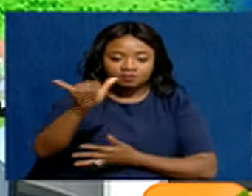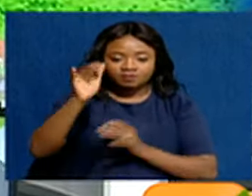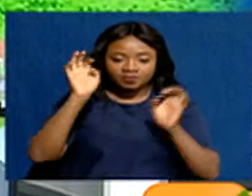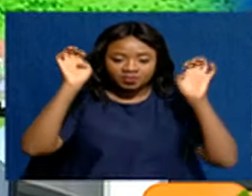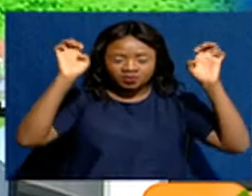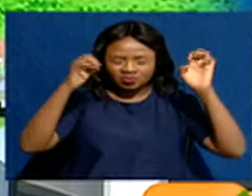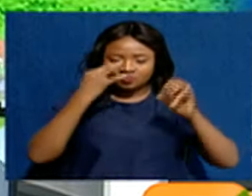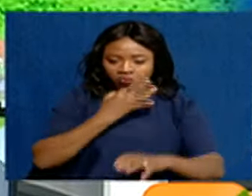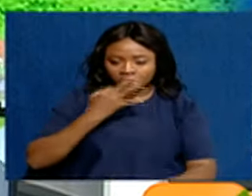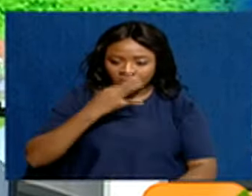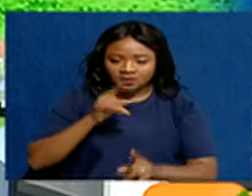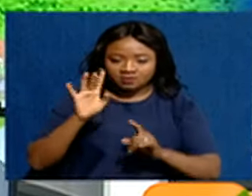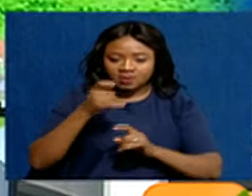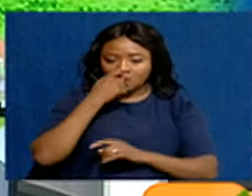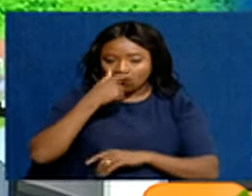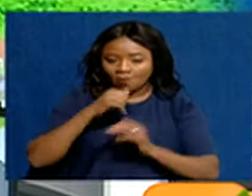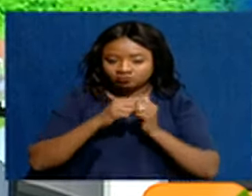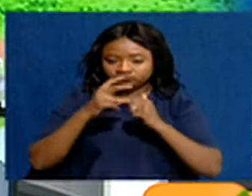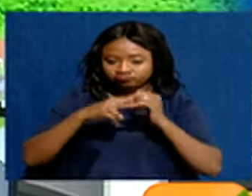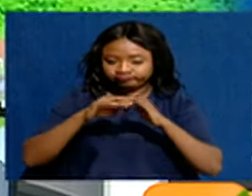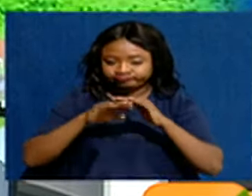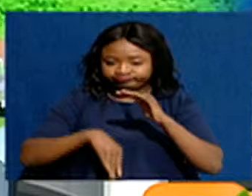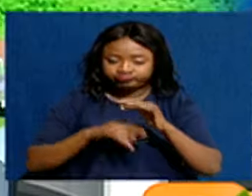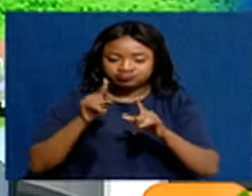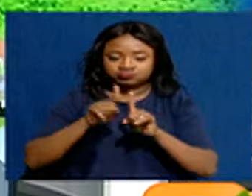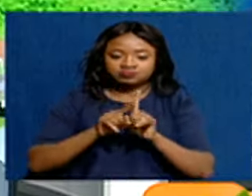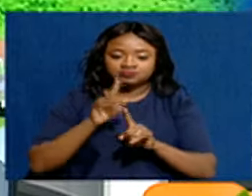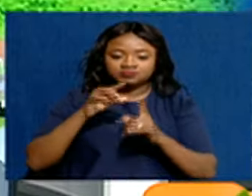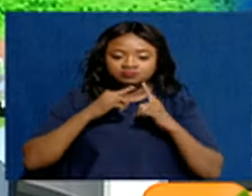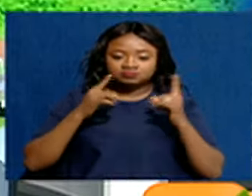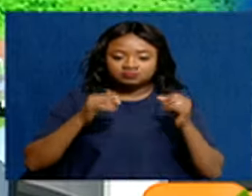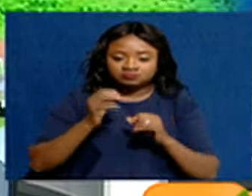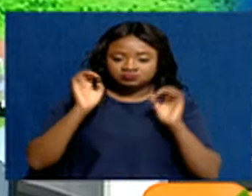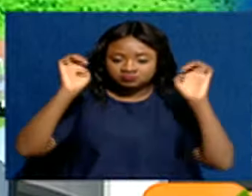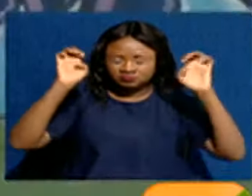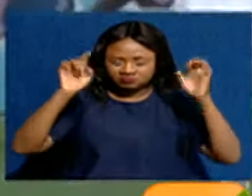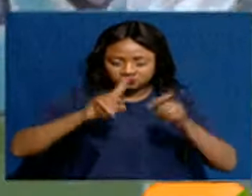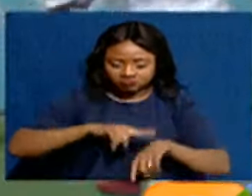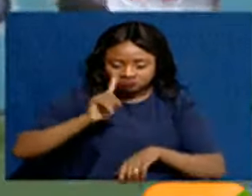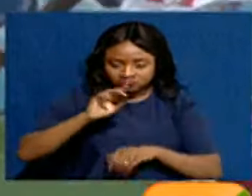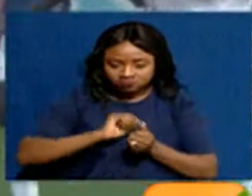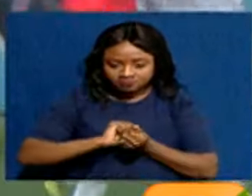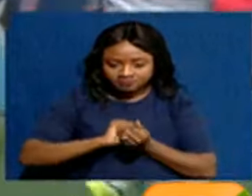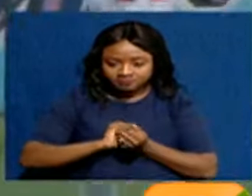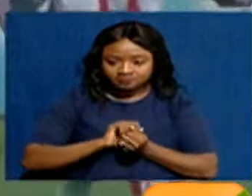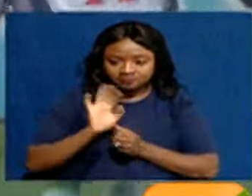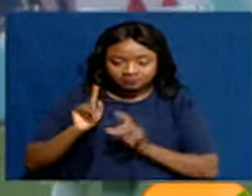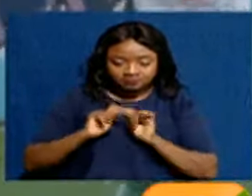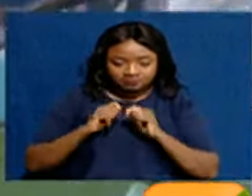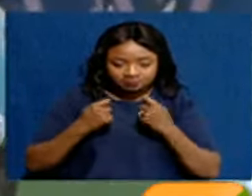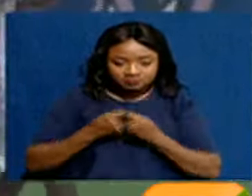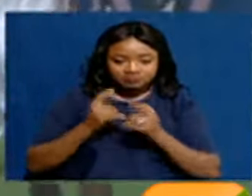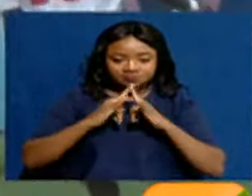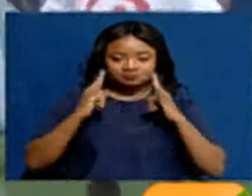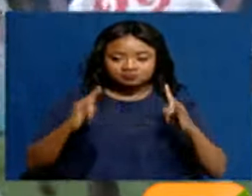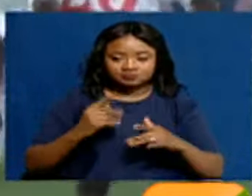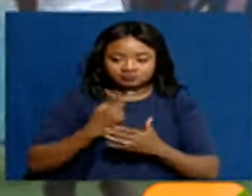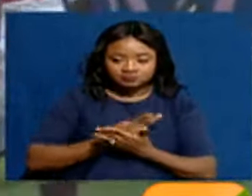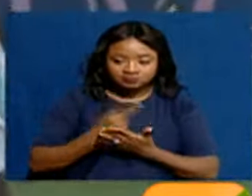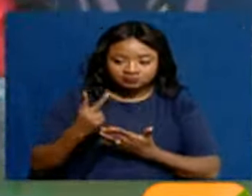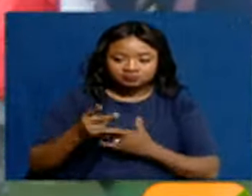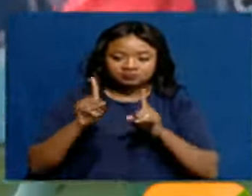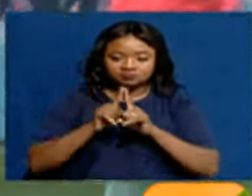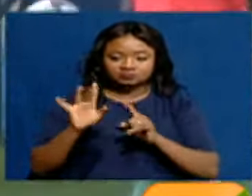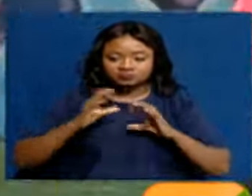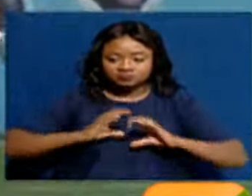their Under-17 World Cup qualifier against hosts Ethiopia on Friday. The team has been in camp for almost 2 weeks under coach